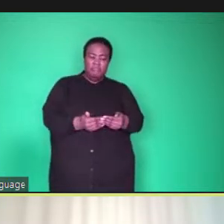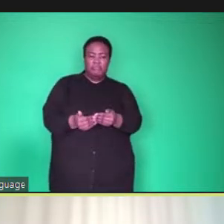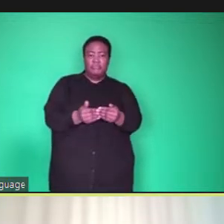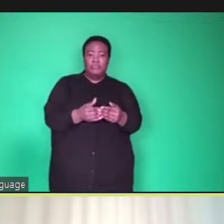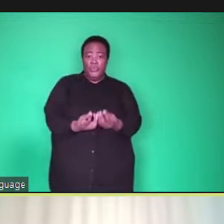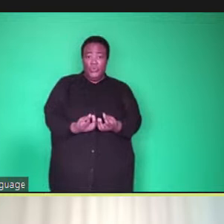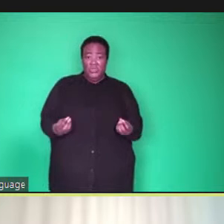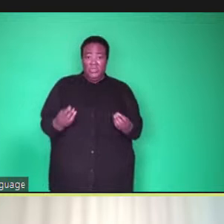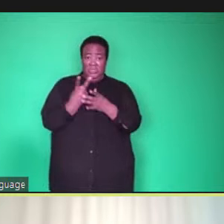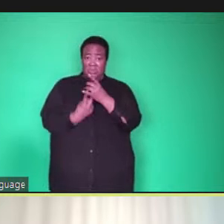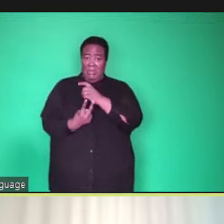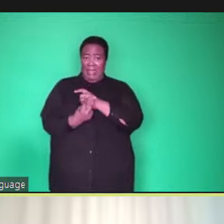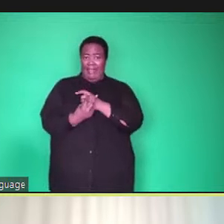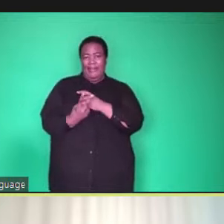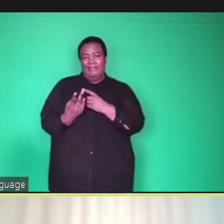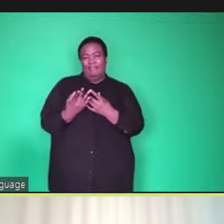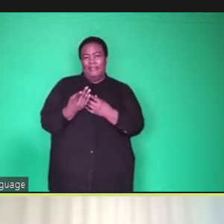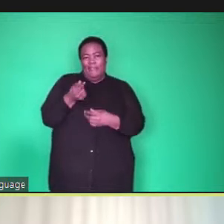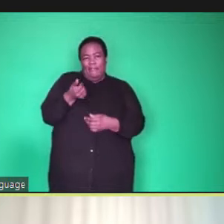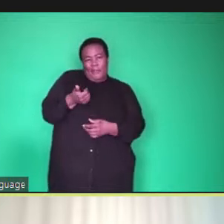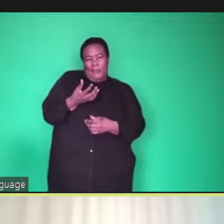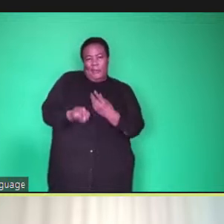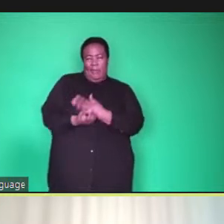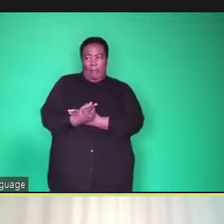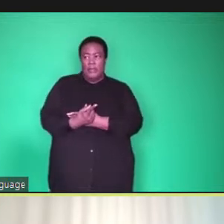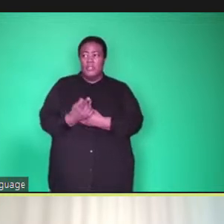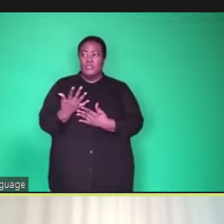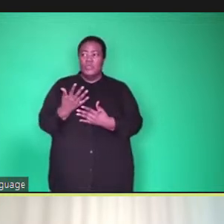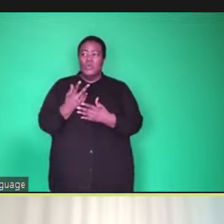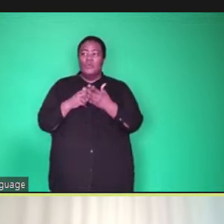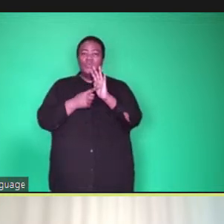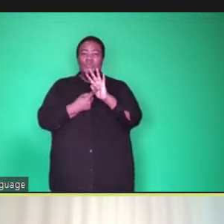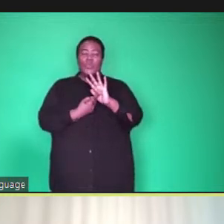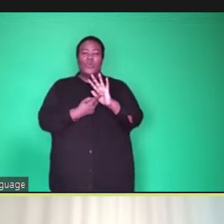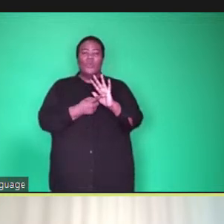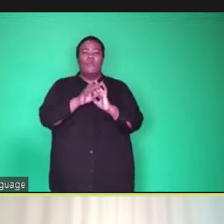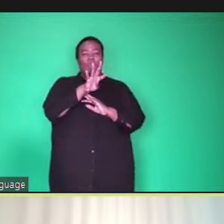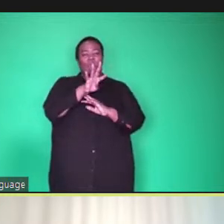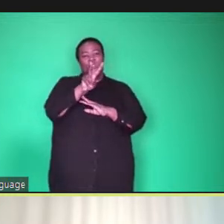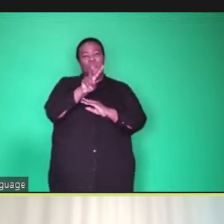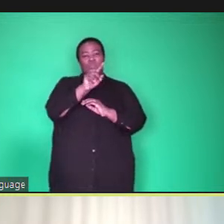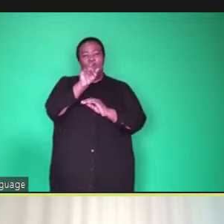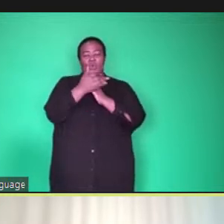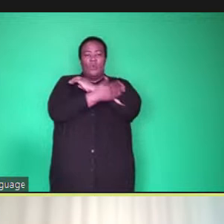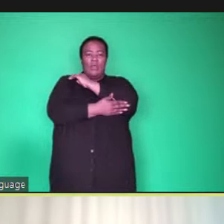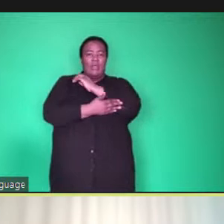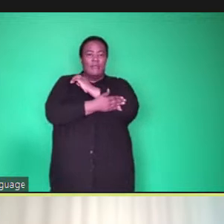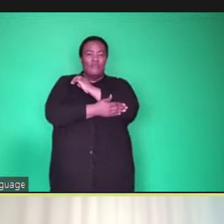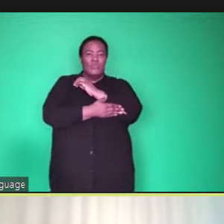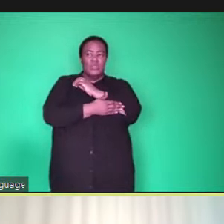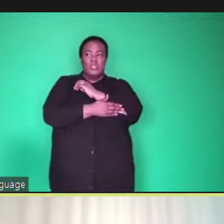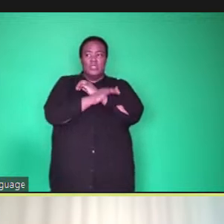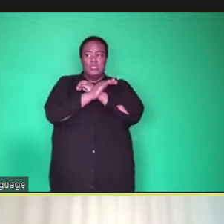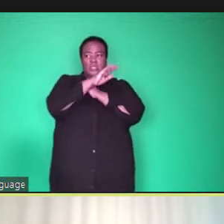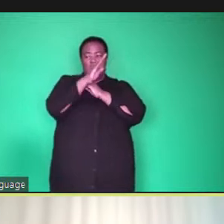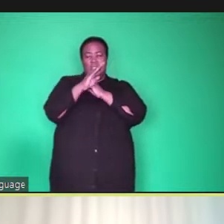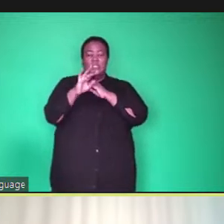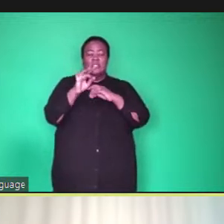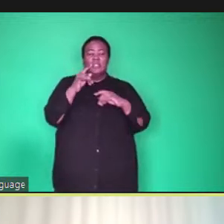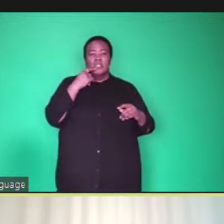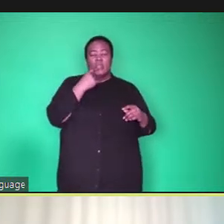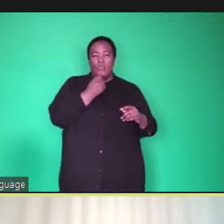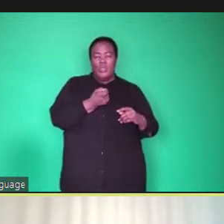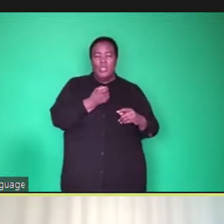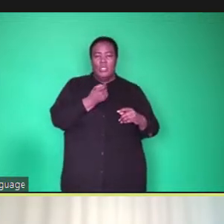Child Trends, which just maps out 42 countries. You can see them along the bottom here, and they've been ranked. So the red section